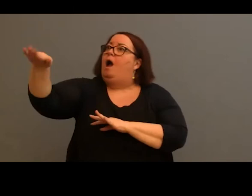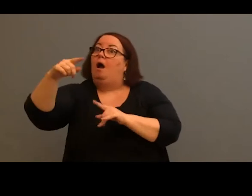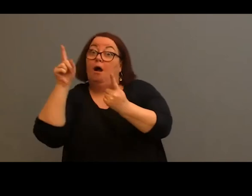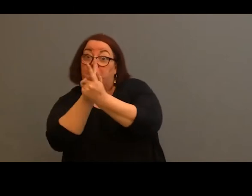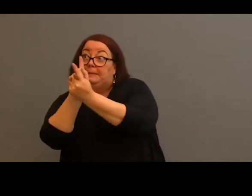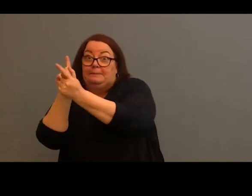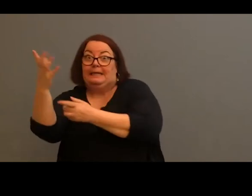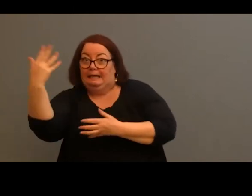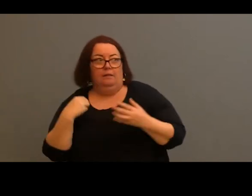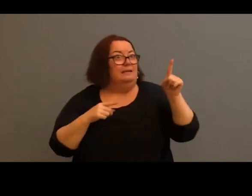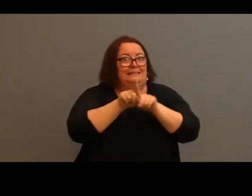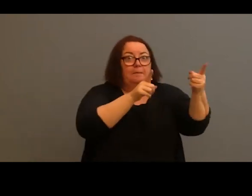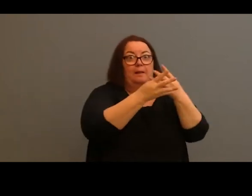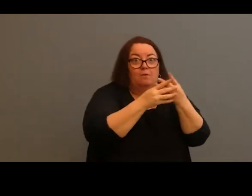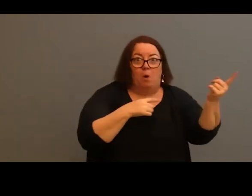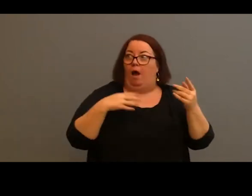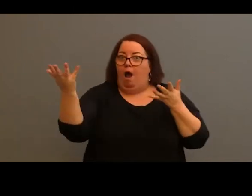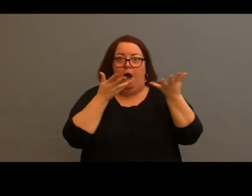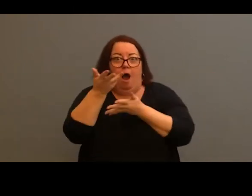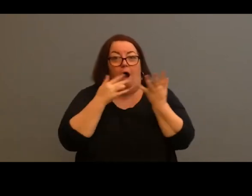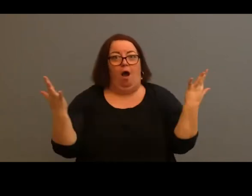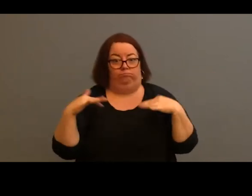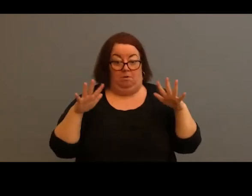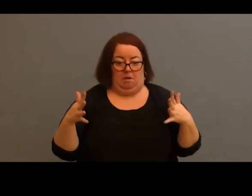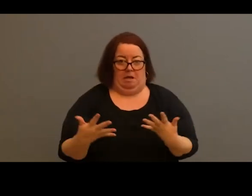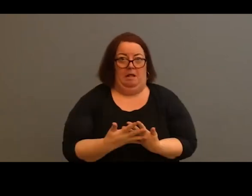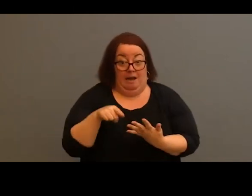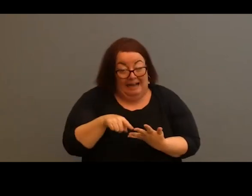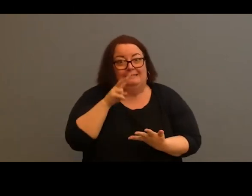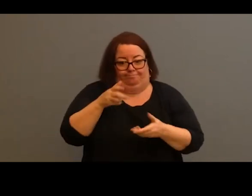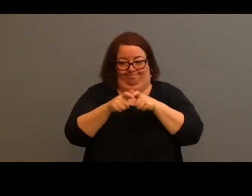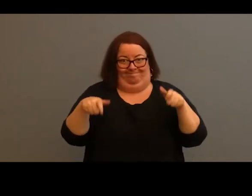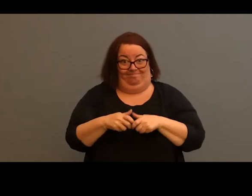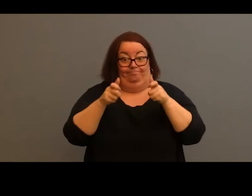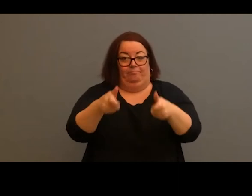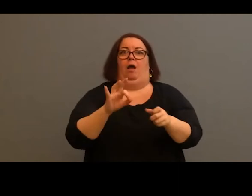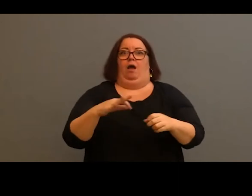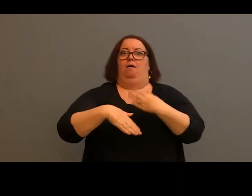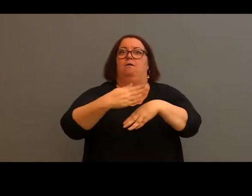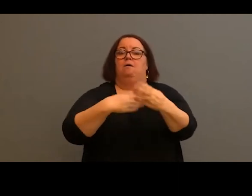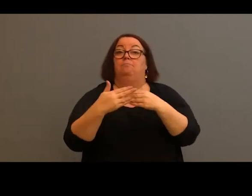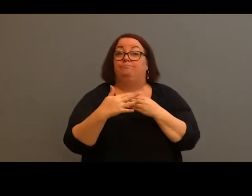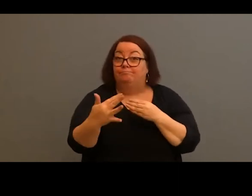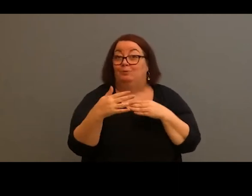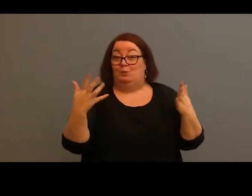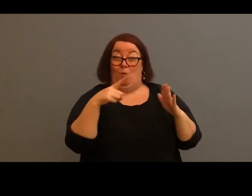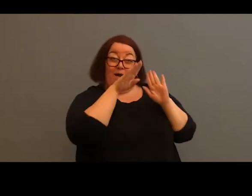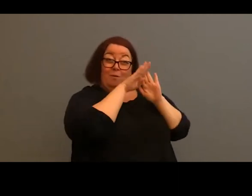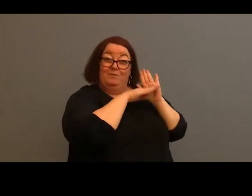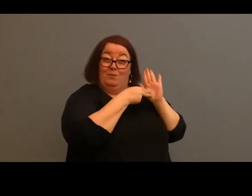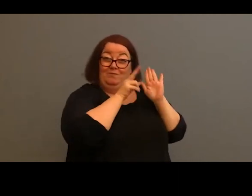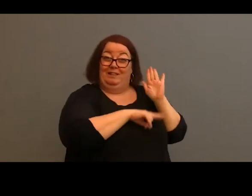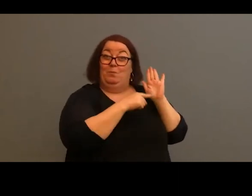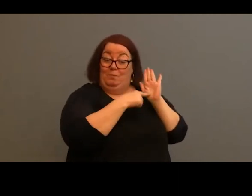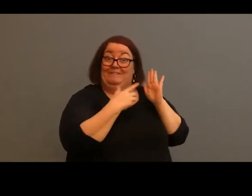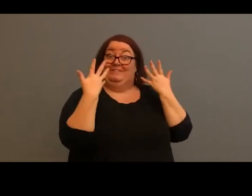When the plan is agreed upon and launched, a new process takes place, perhaps the most important one,